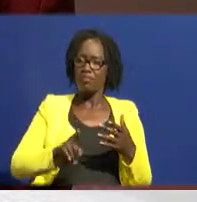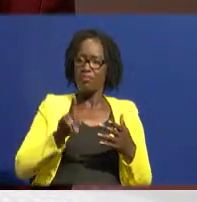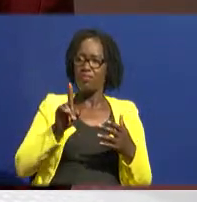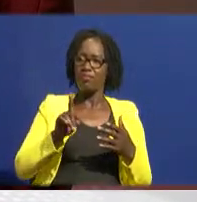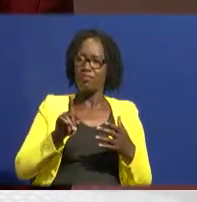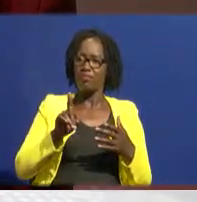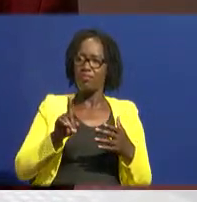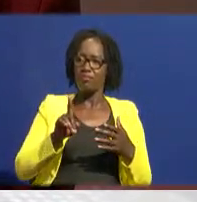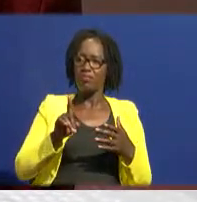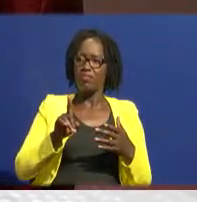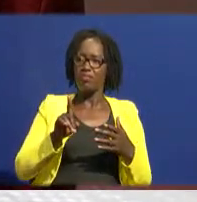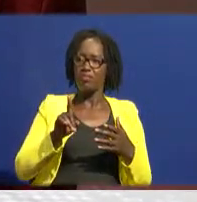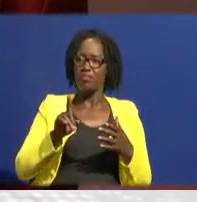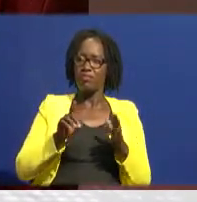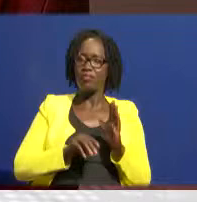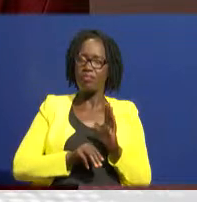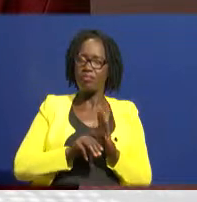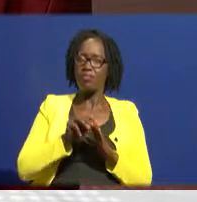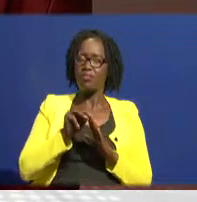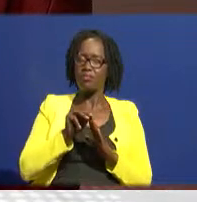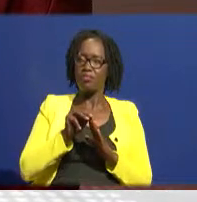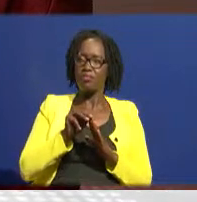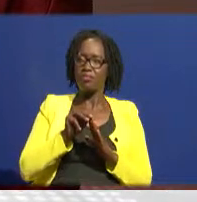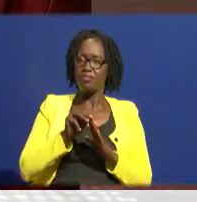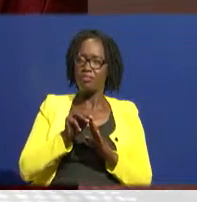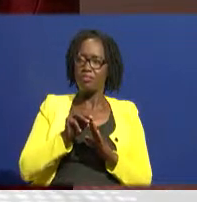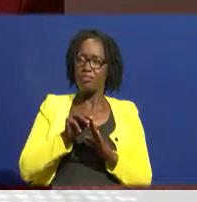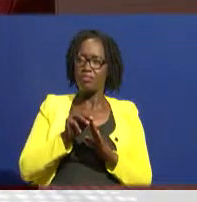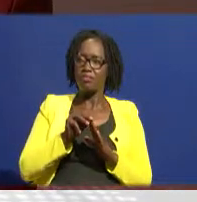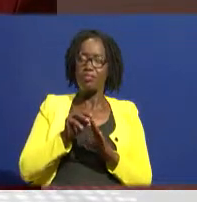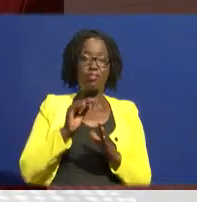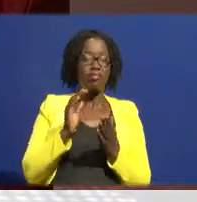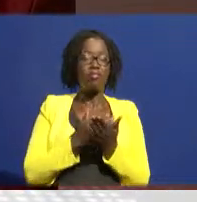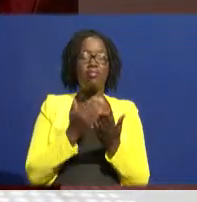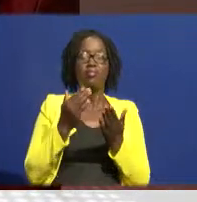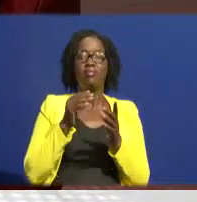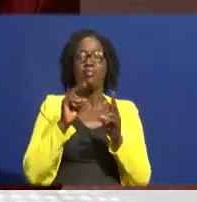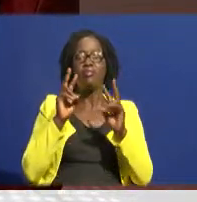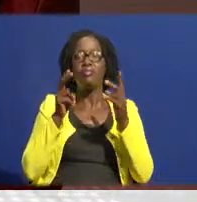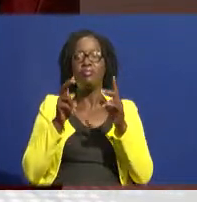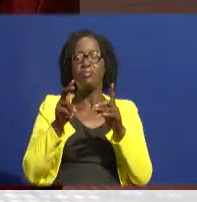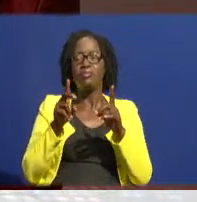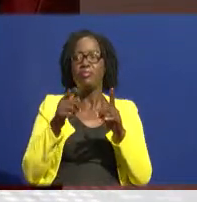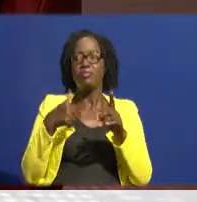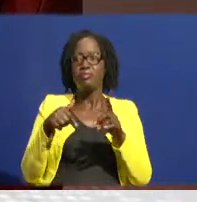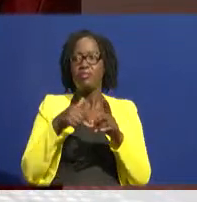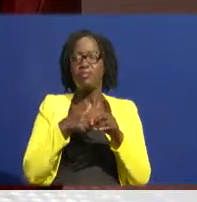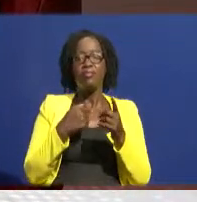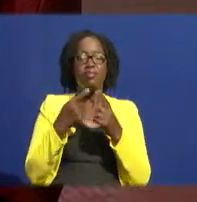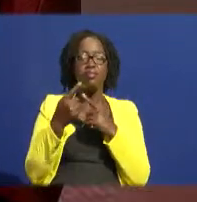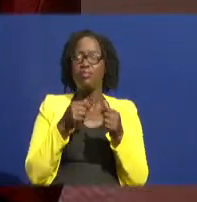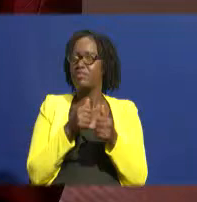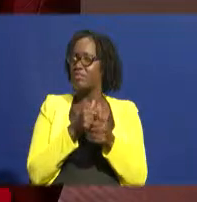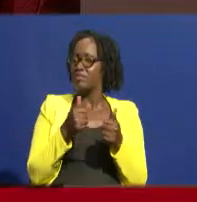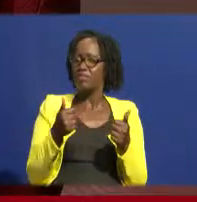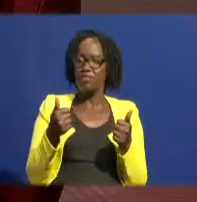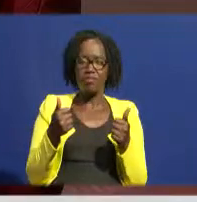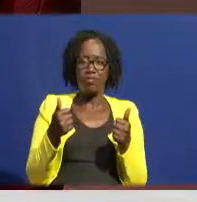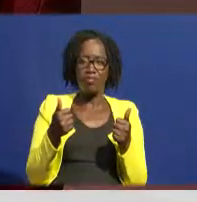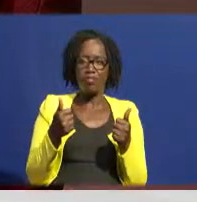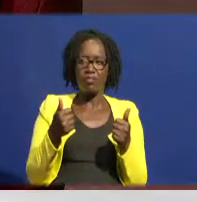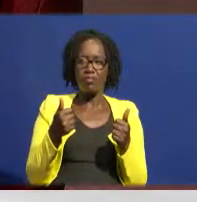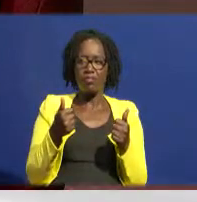I'm talking about low esteem. And these are some of the issues that us as KSEF we address very much. Just